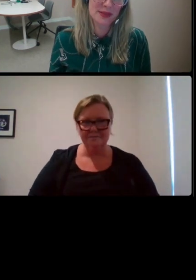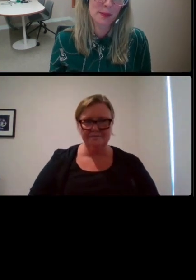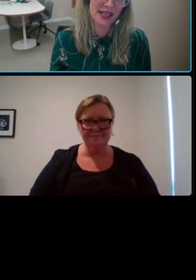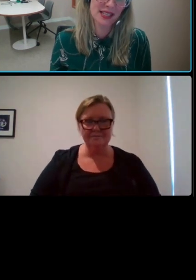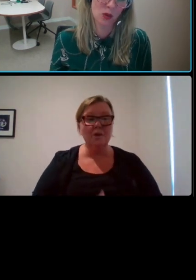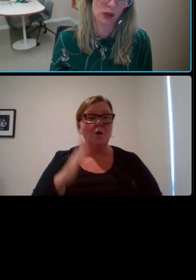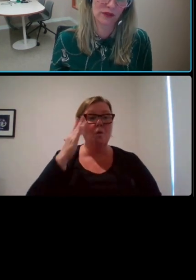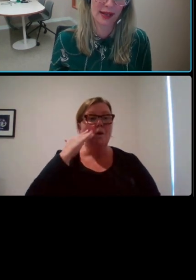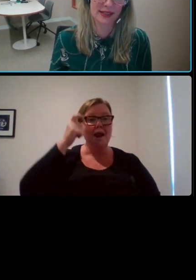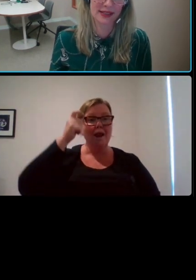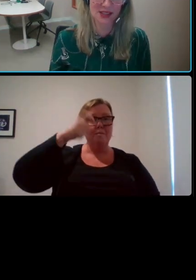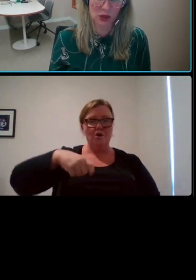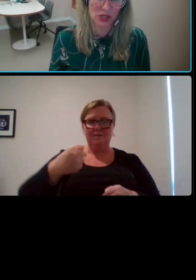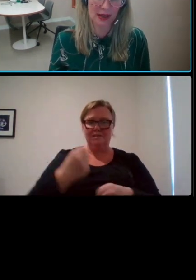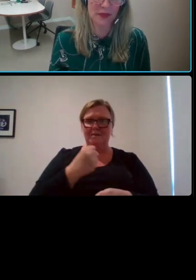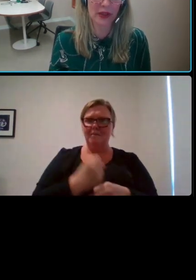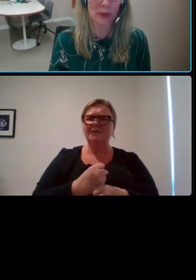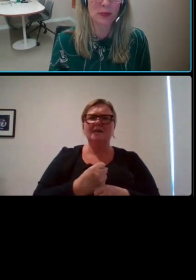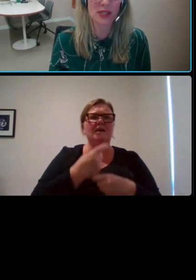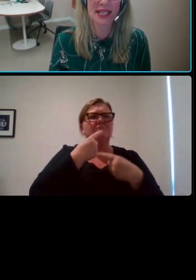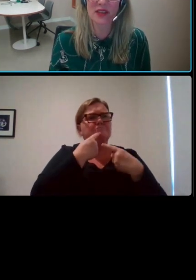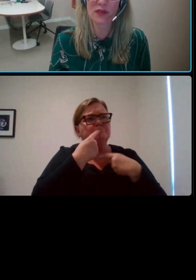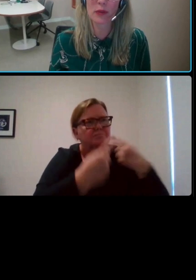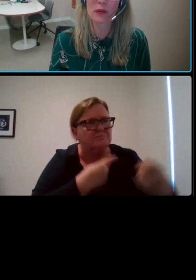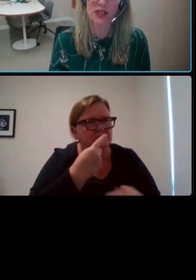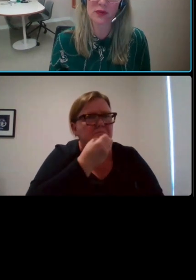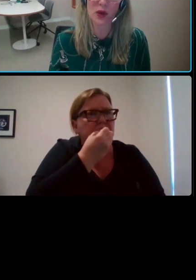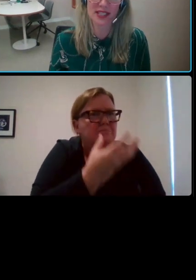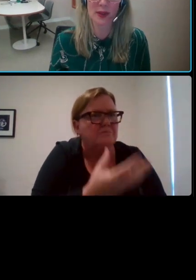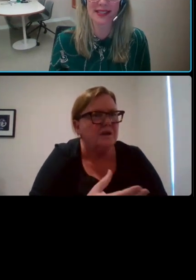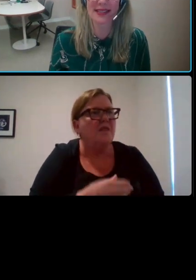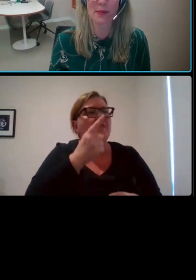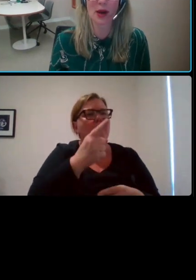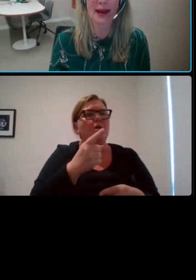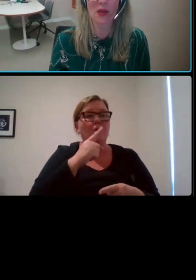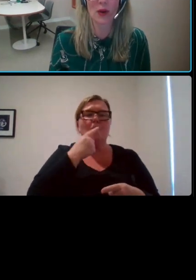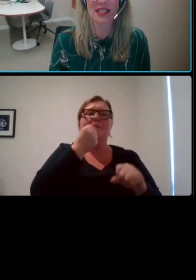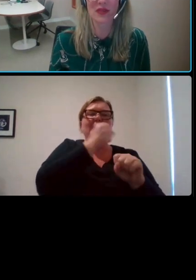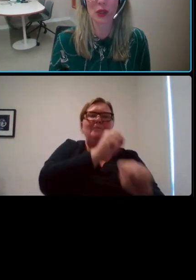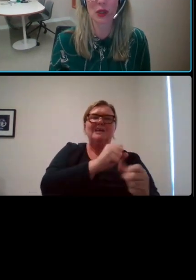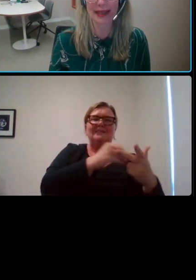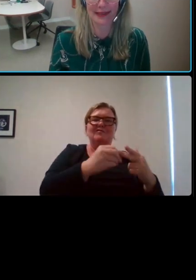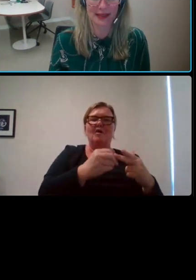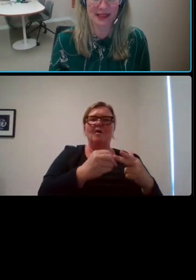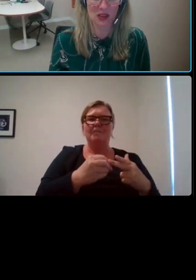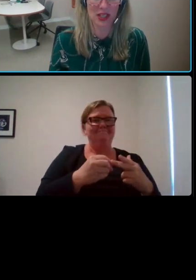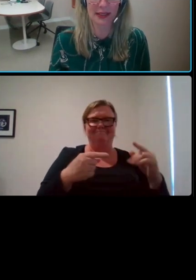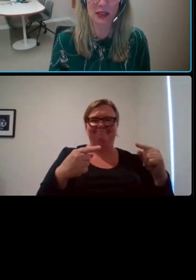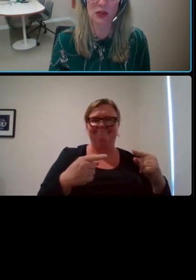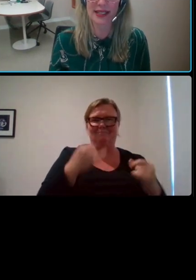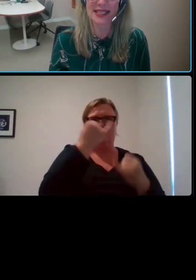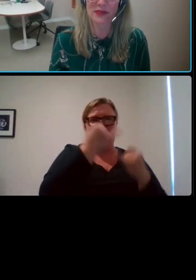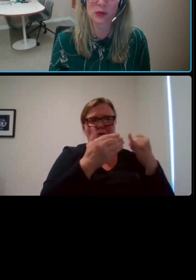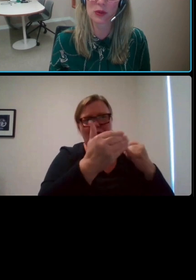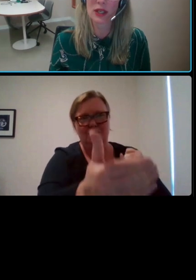When a person makes a qualifying disclosure, they'll be protected from a range of consequences that might otherwise follow making that